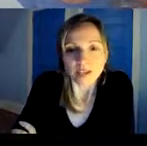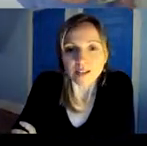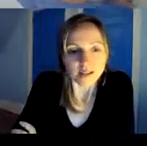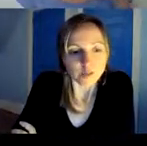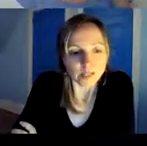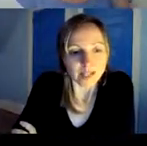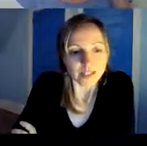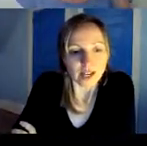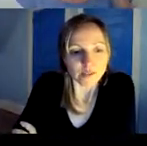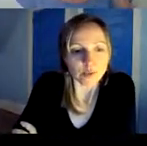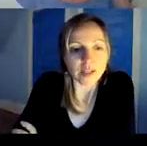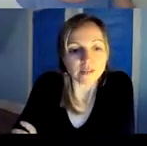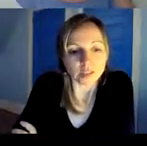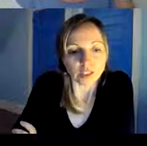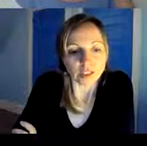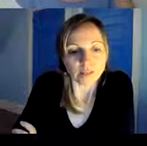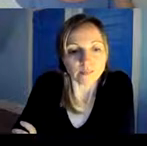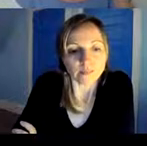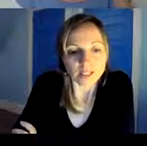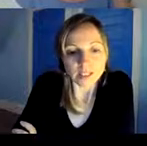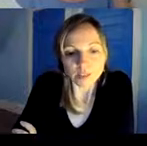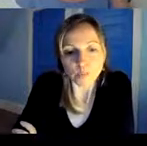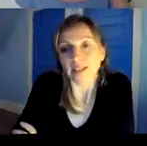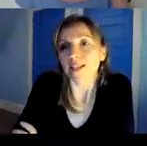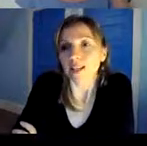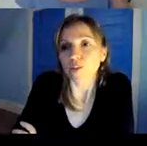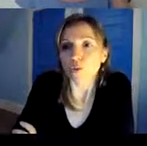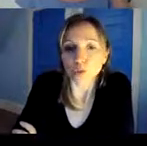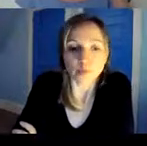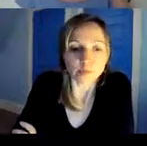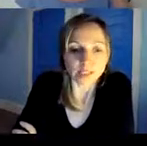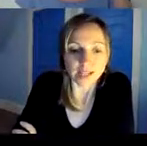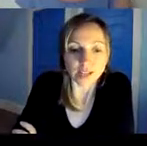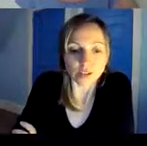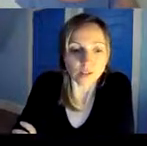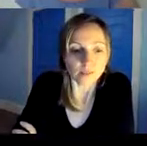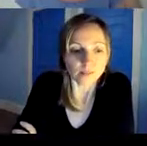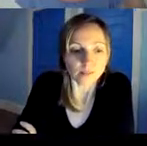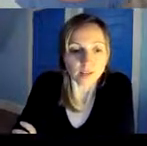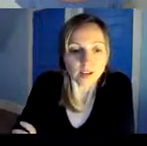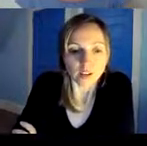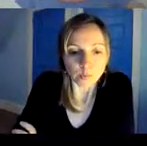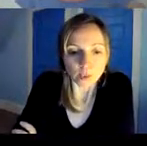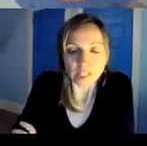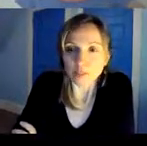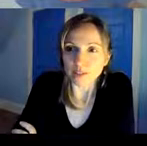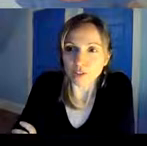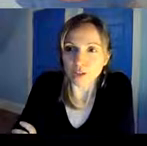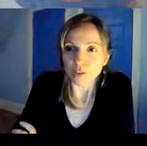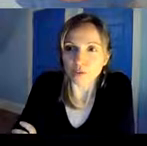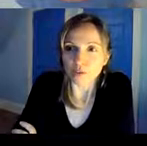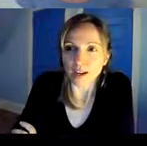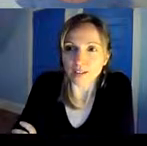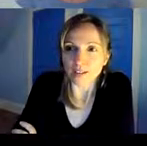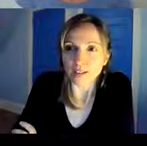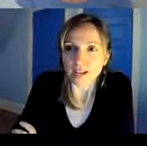Like with any invasive plant, you have to remain vigilant. The seeds of this plant can last in the soil for up to 10 years. I've been working at my in-laws'